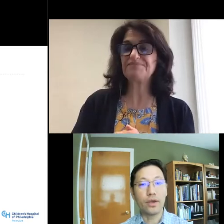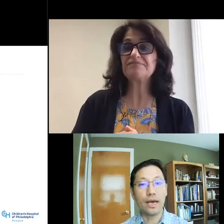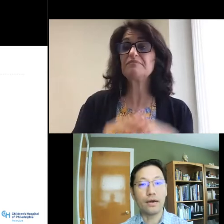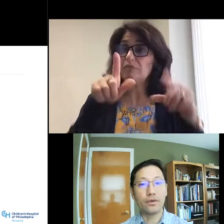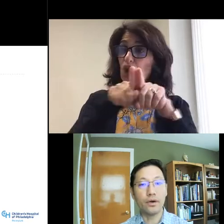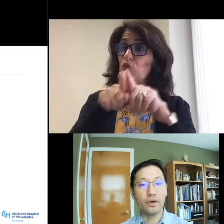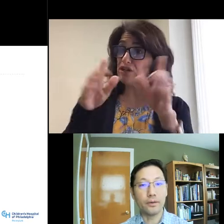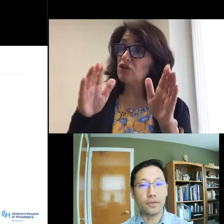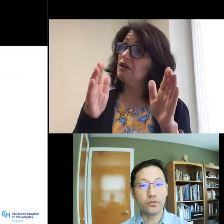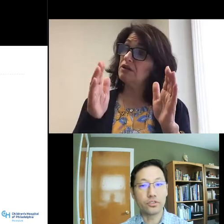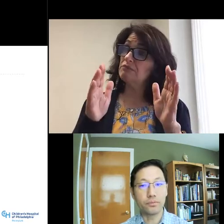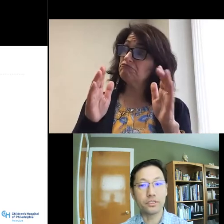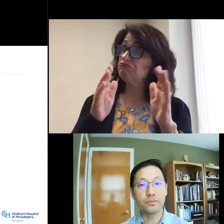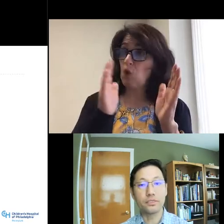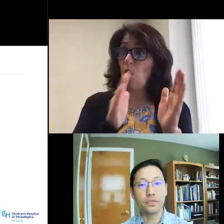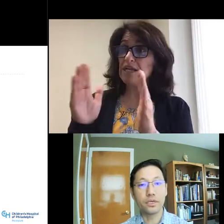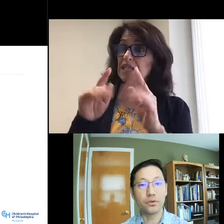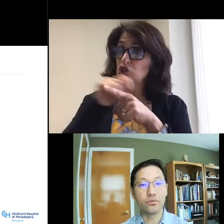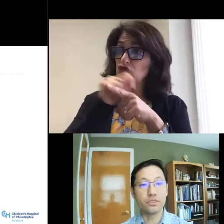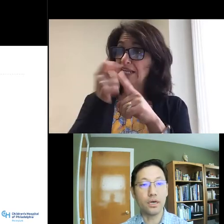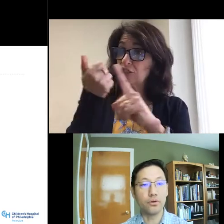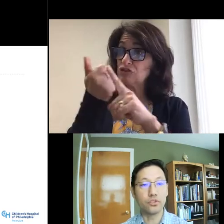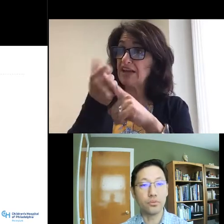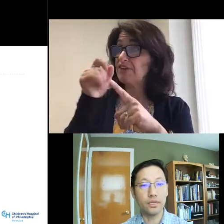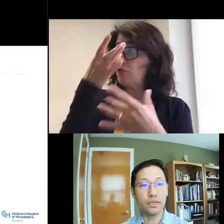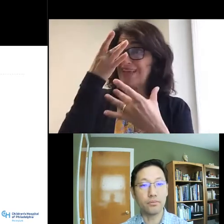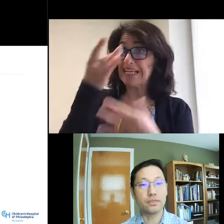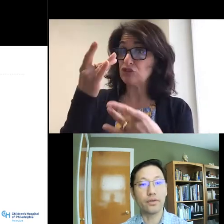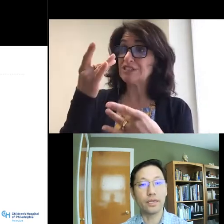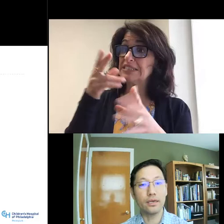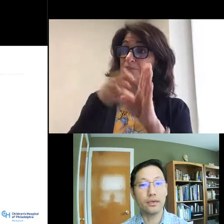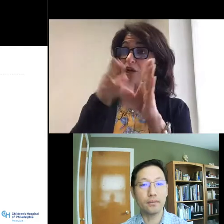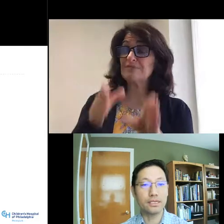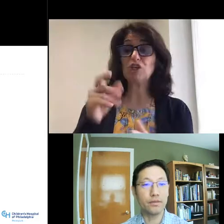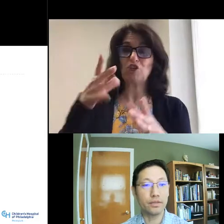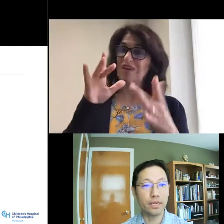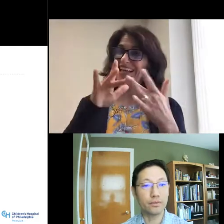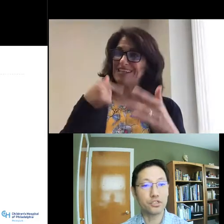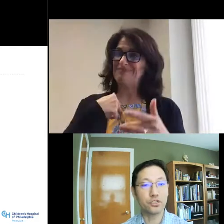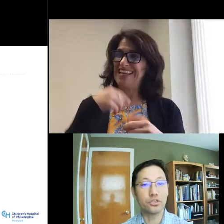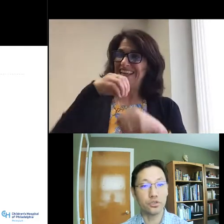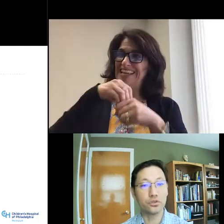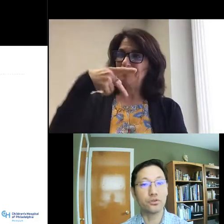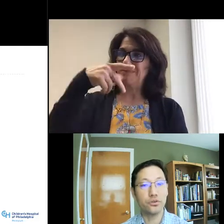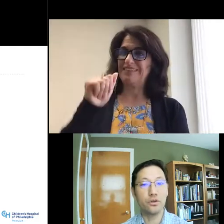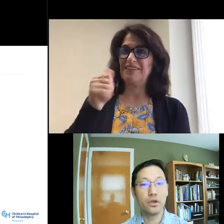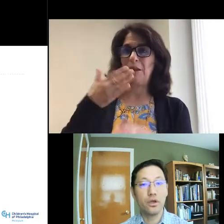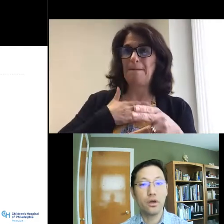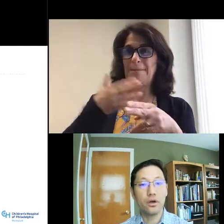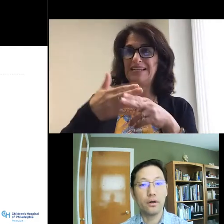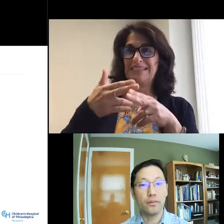training. If you have interested participants, you could reach out to me in Pennsylvania. My name is Ashok